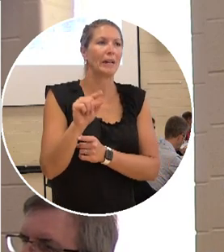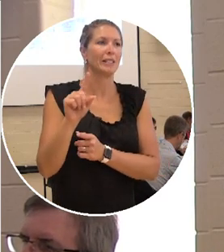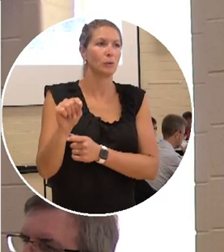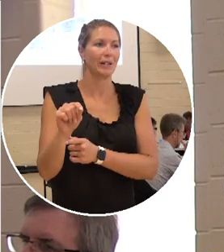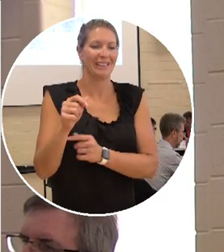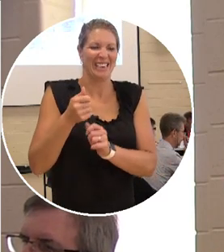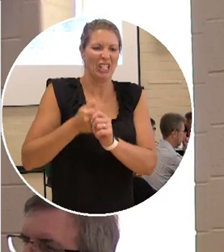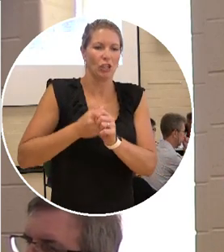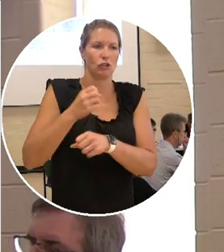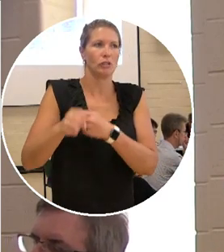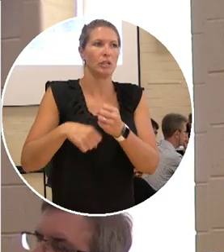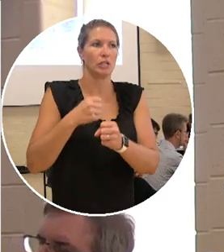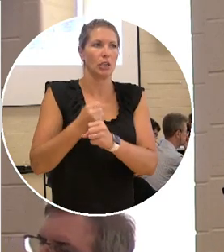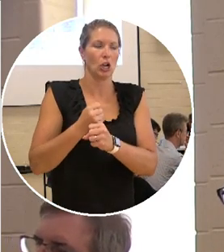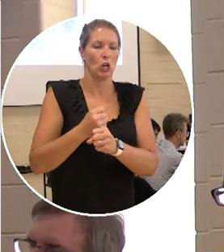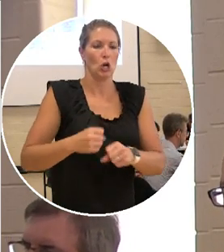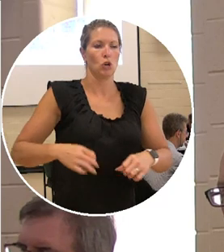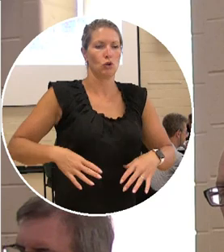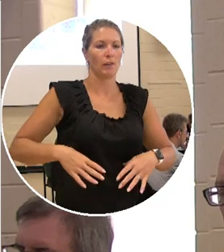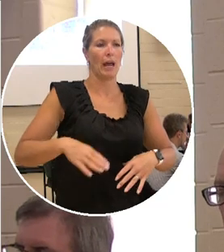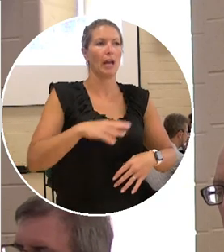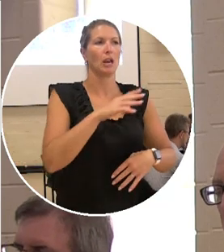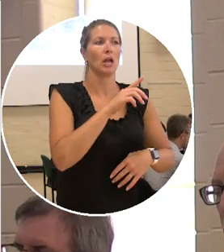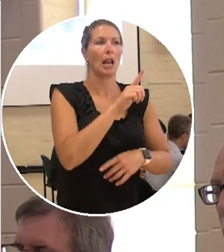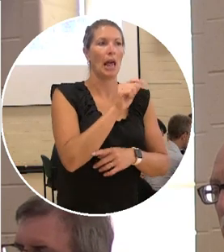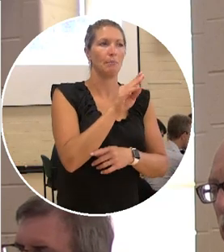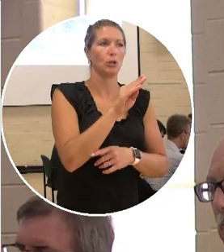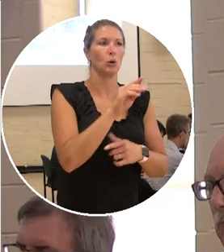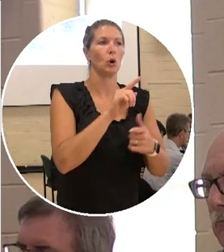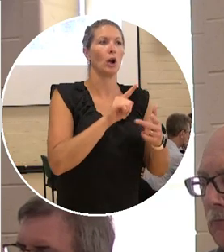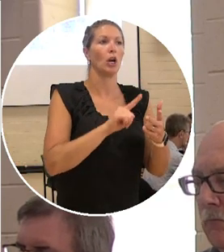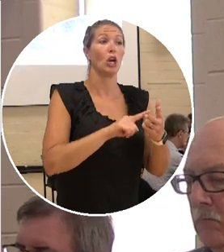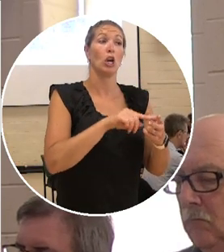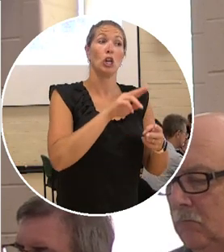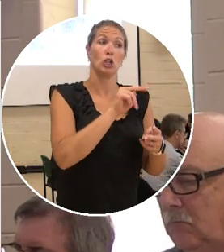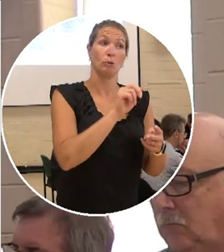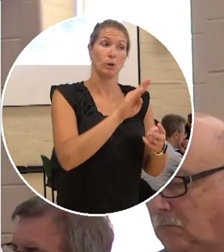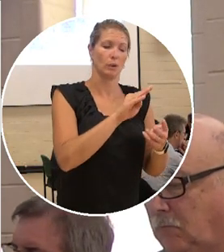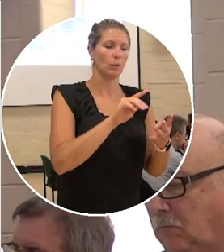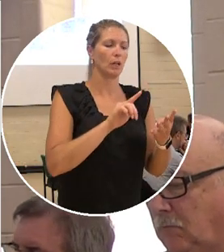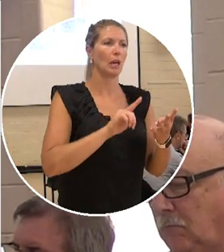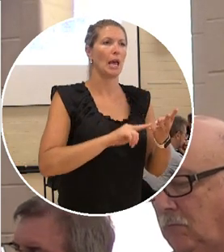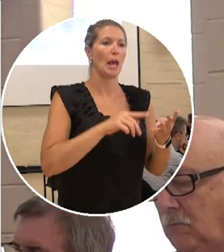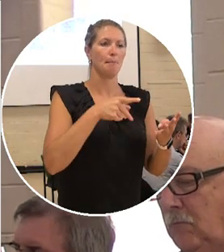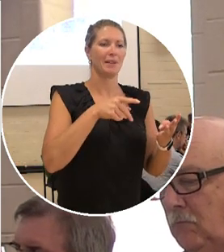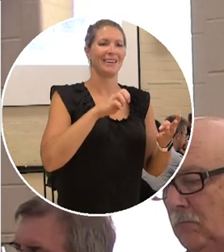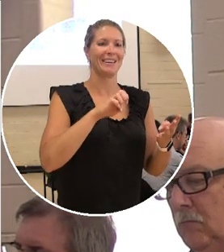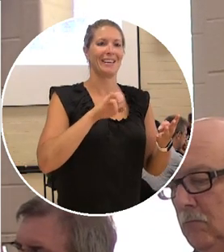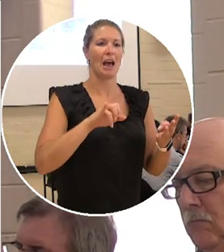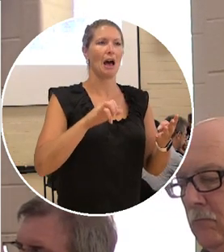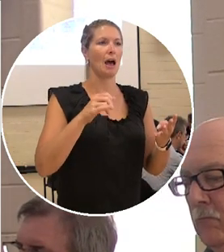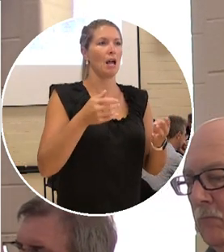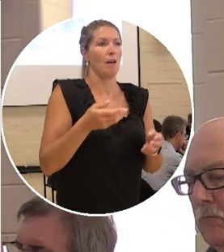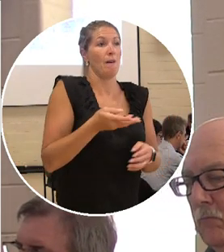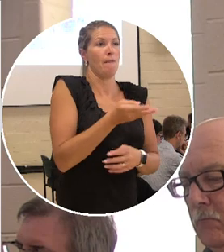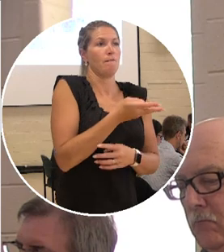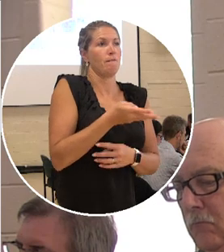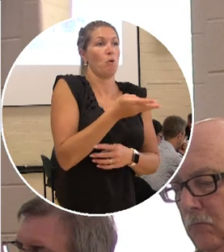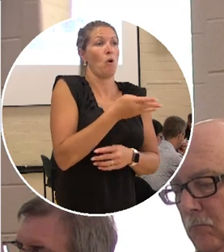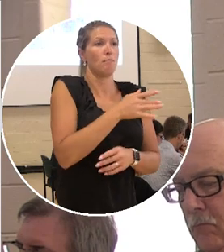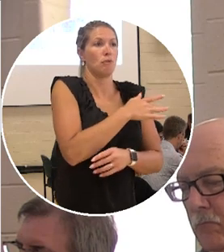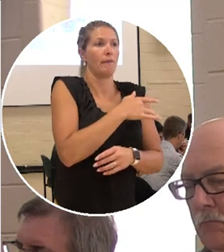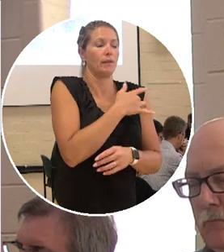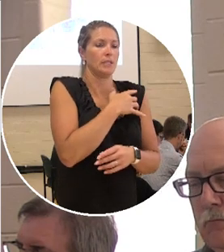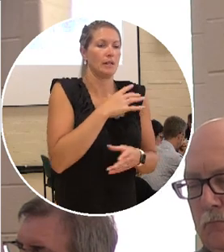of Newfoundland and Labrador, New Brunswick and Nova Scotia, and Prince Edward Island undertake a joint school bus purchasing program.